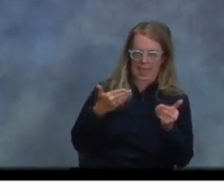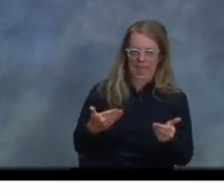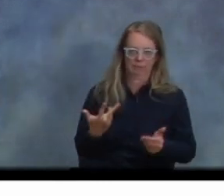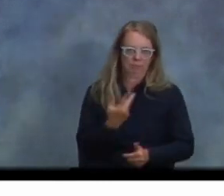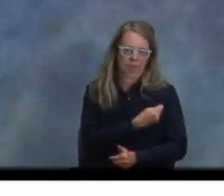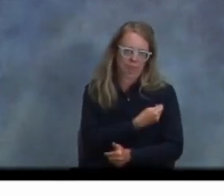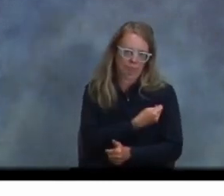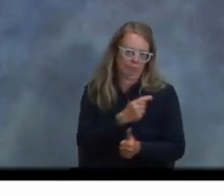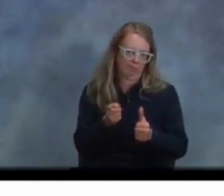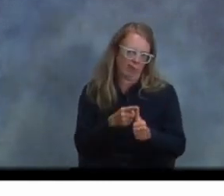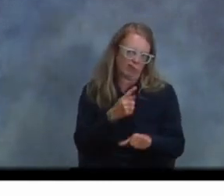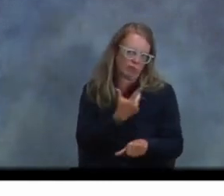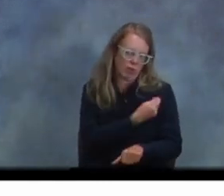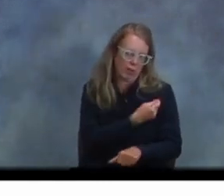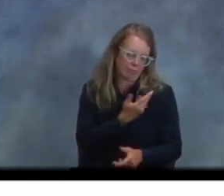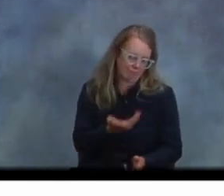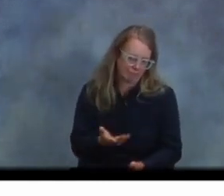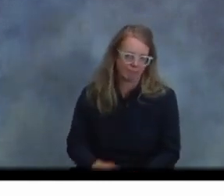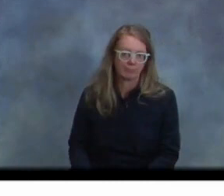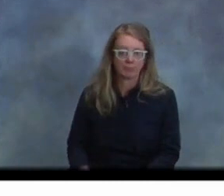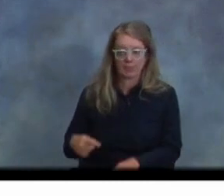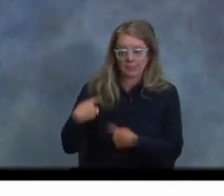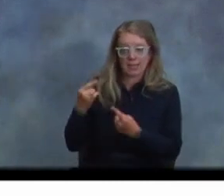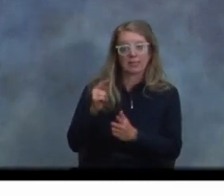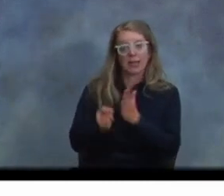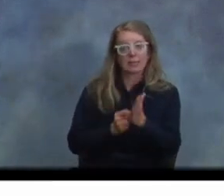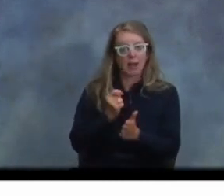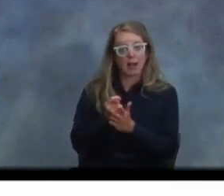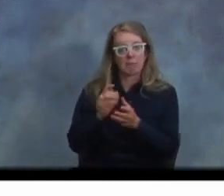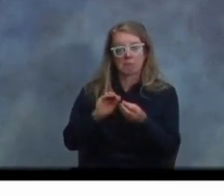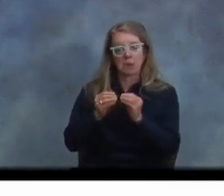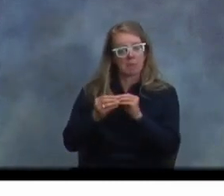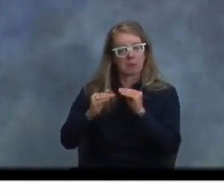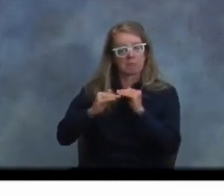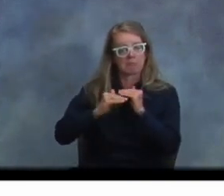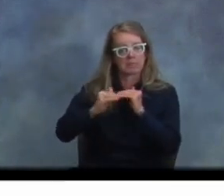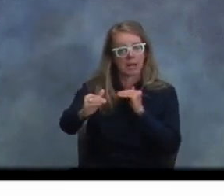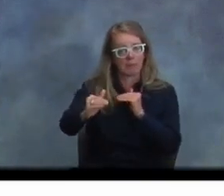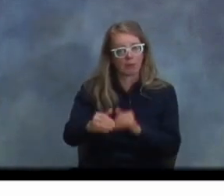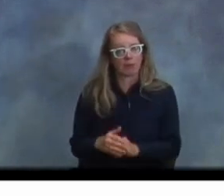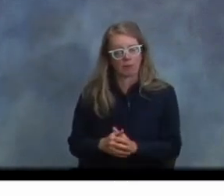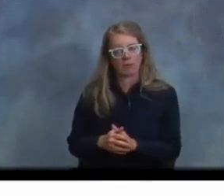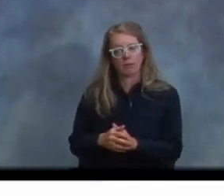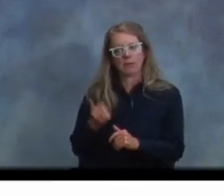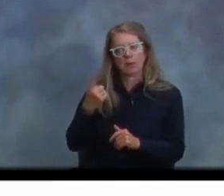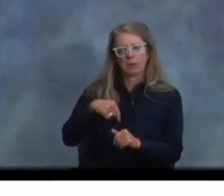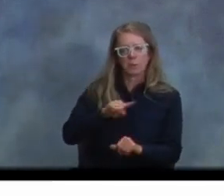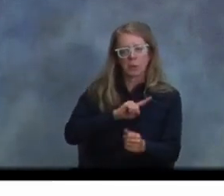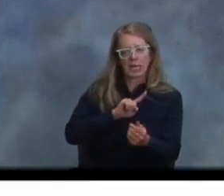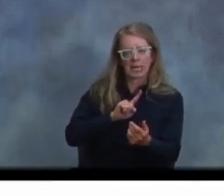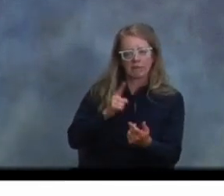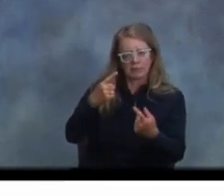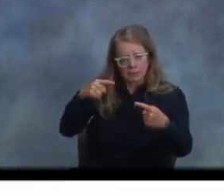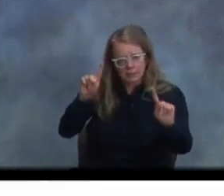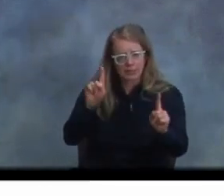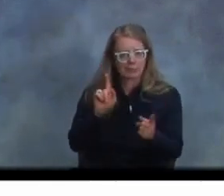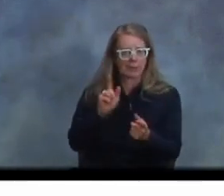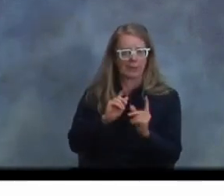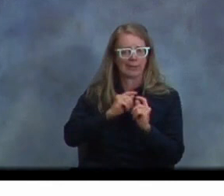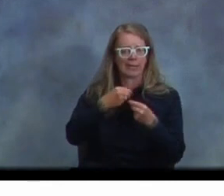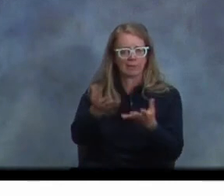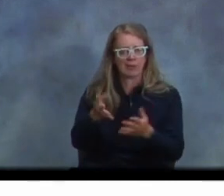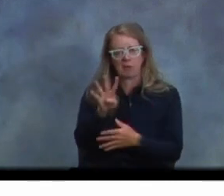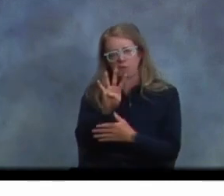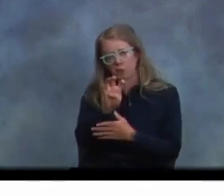dose. Since that time, it's actually been relatively stable, with us reaching anywhere between 400 and 600 doses,